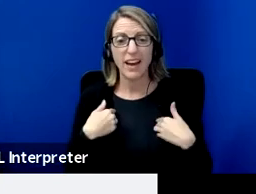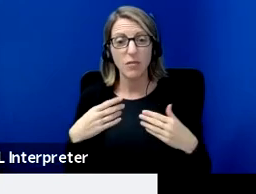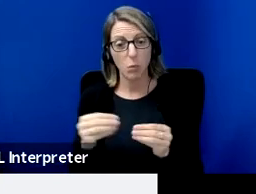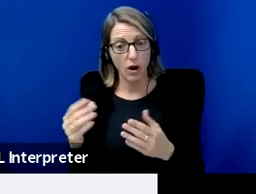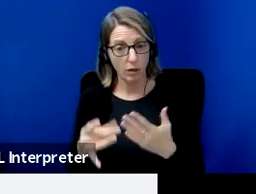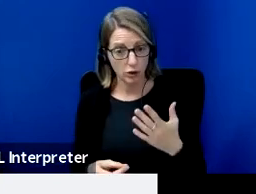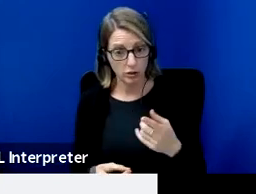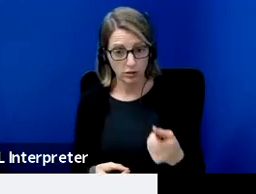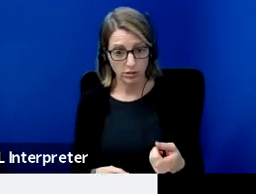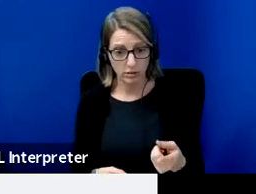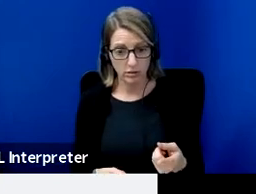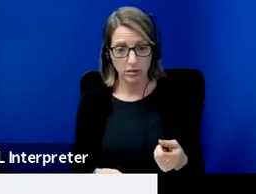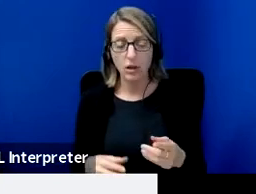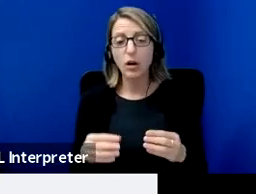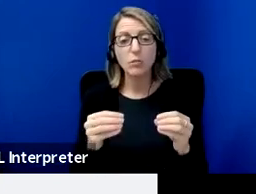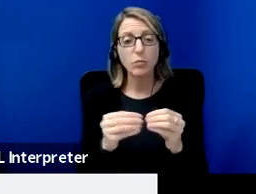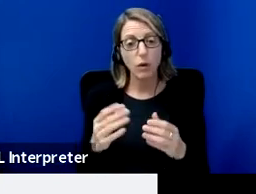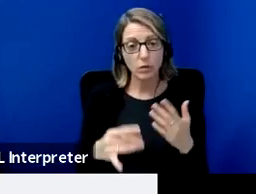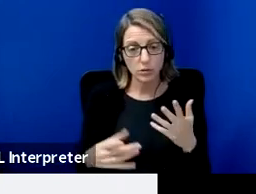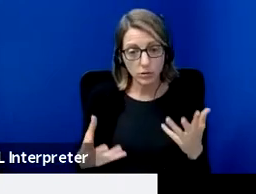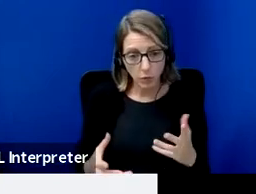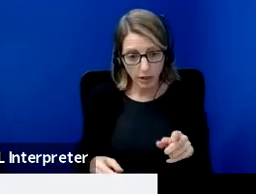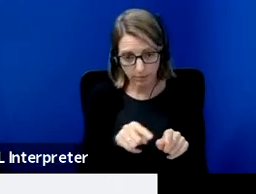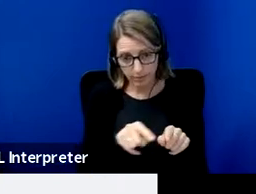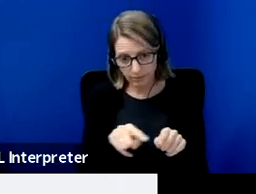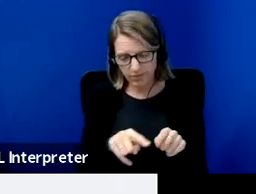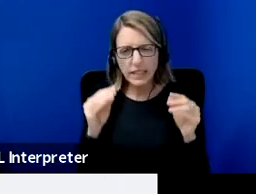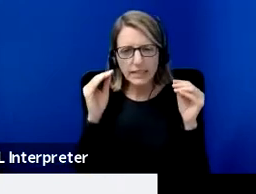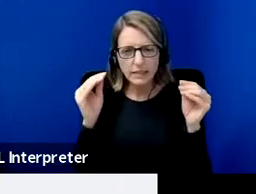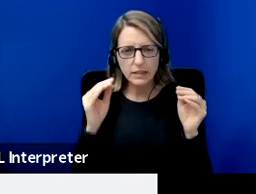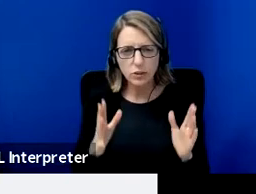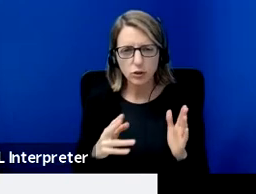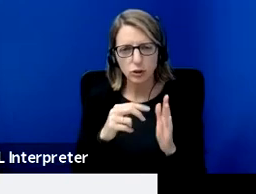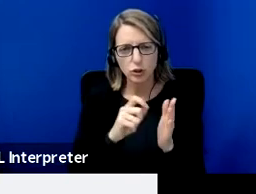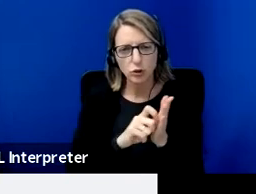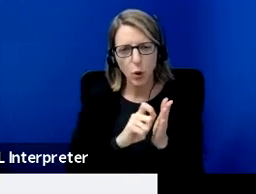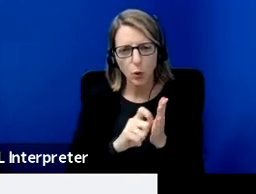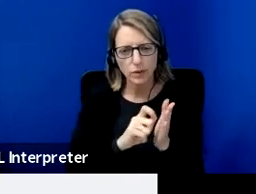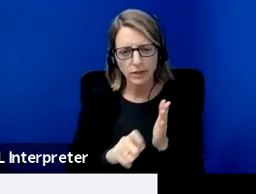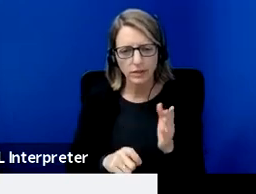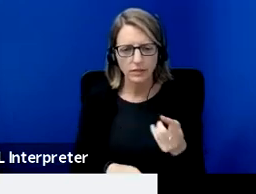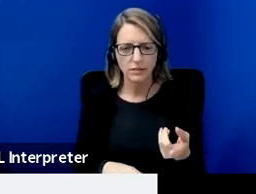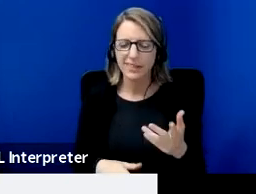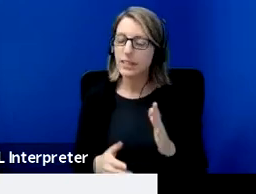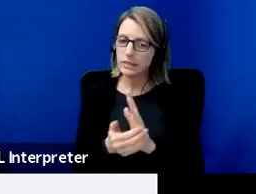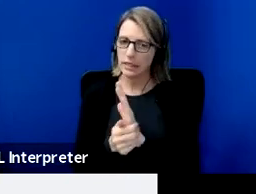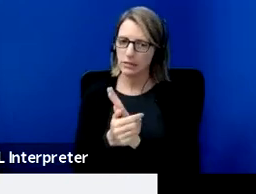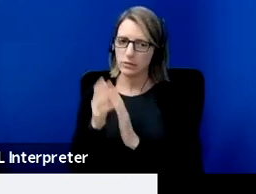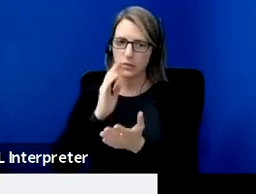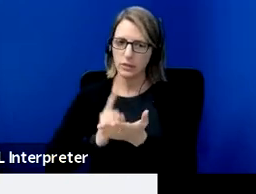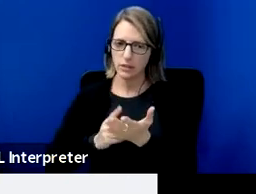options are my teacher notes and if I assign them to skills. Now remember, skills are something we go into